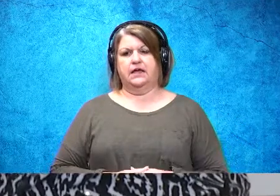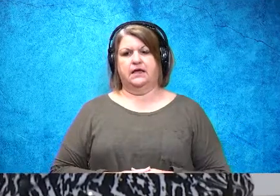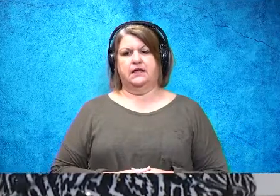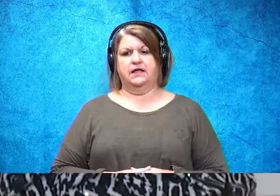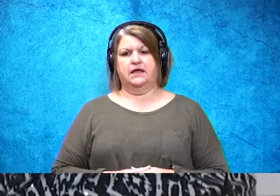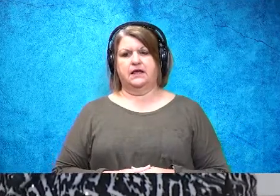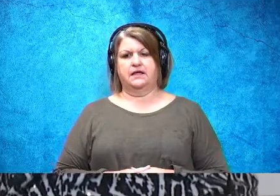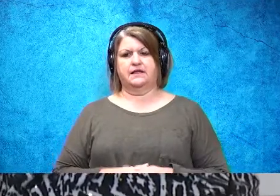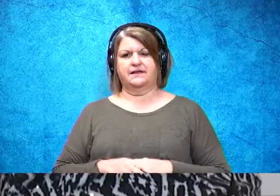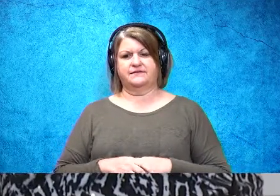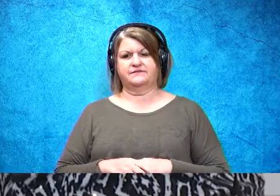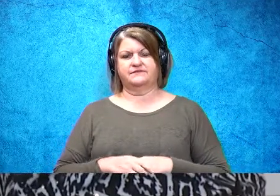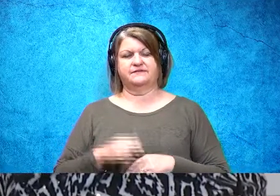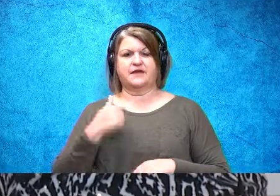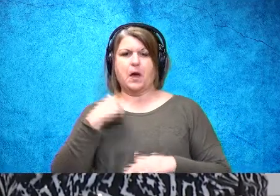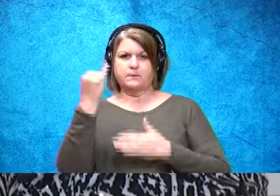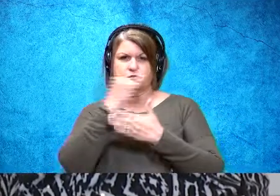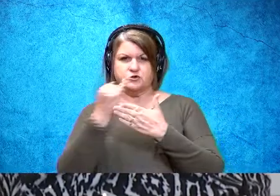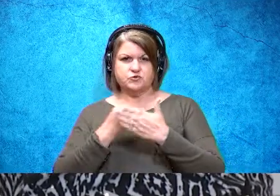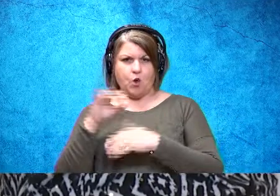hands.